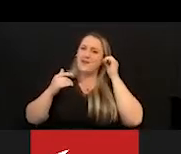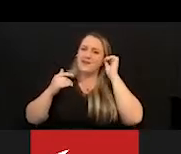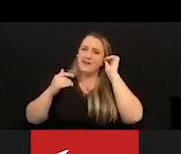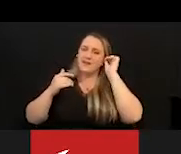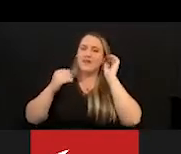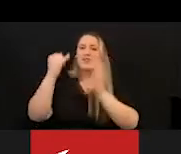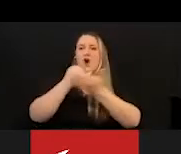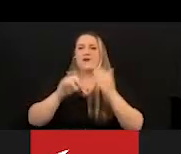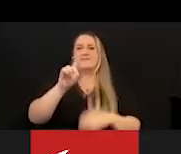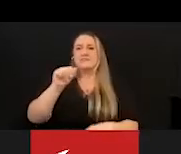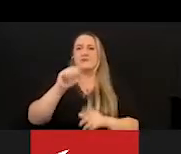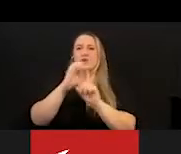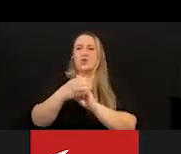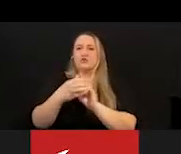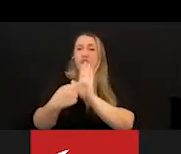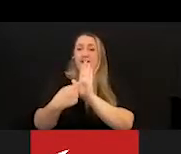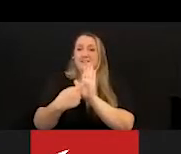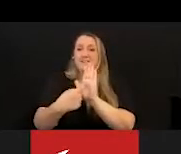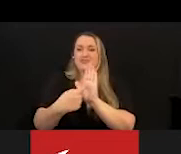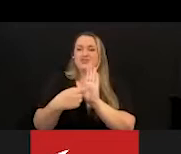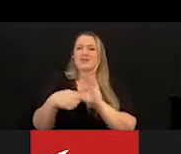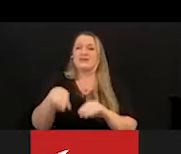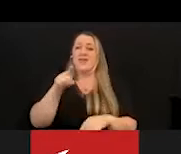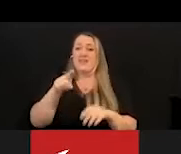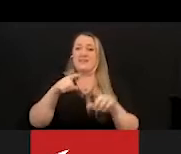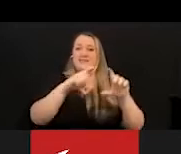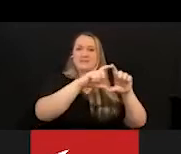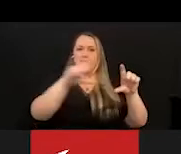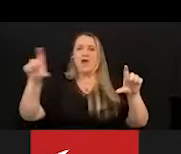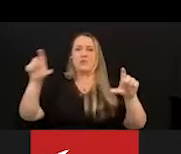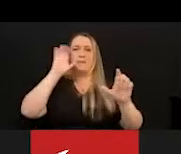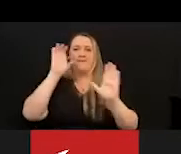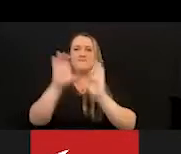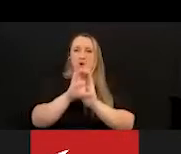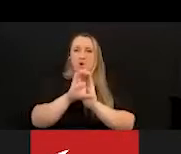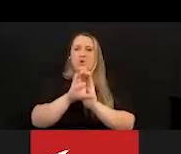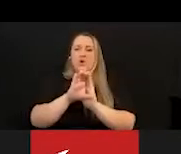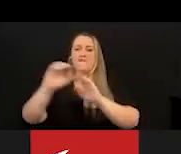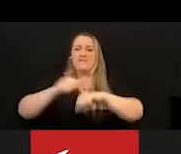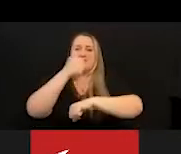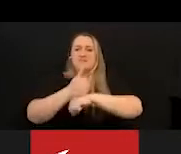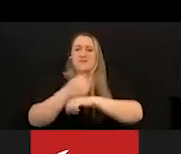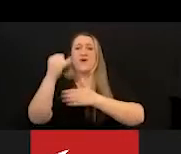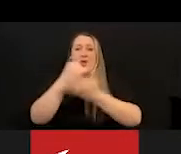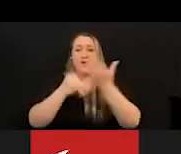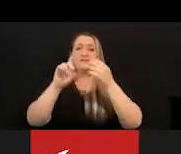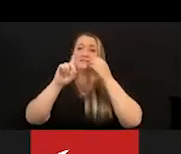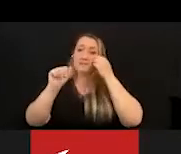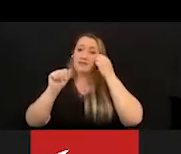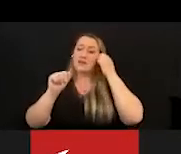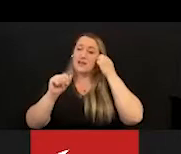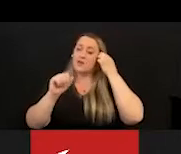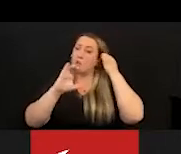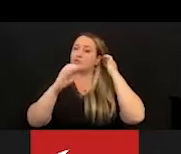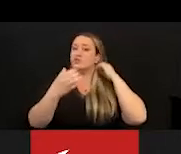can describe this. This is a panoramic photo of the installation of the Art of Disability Culture